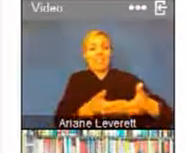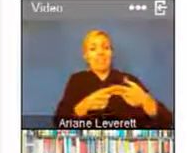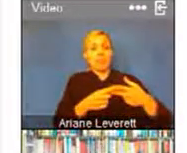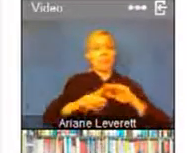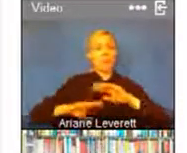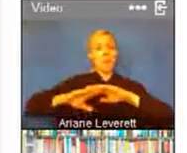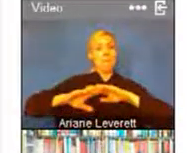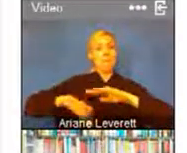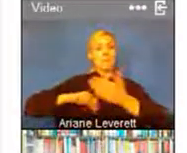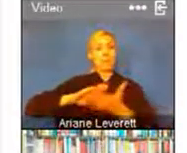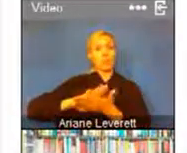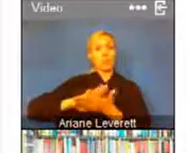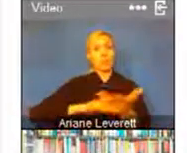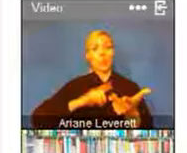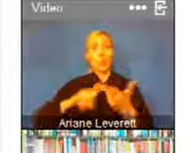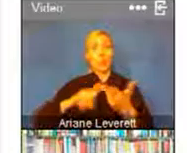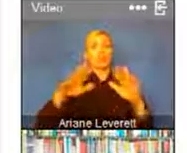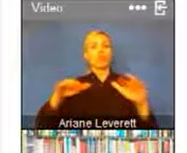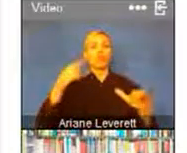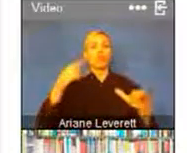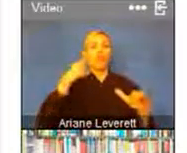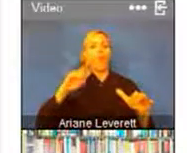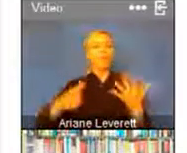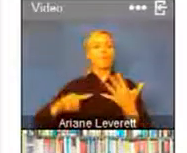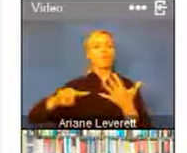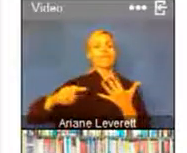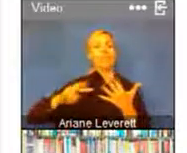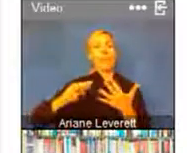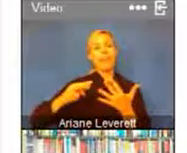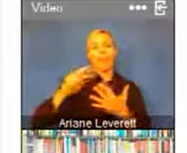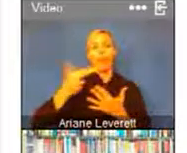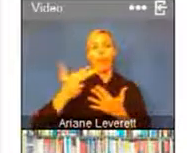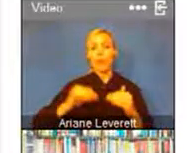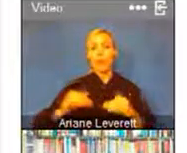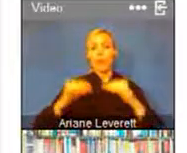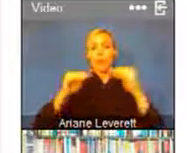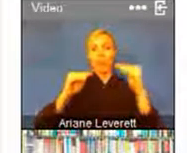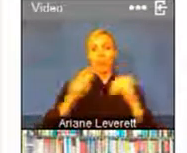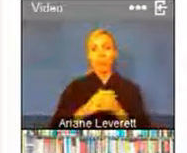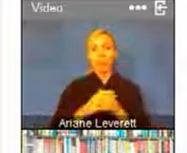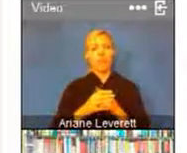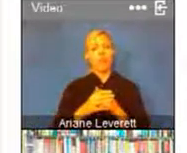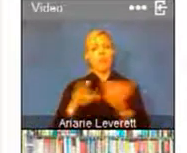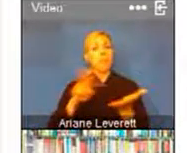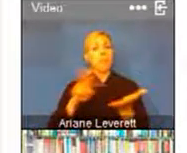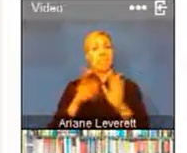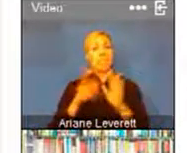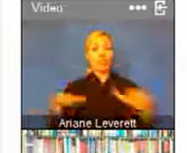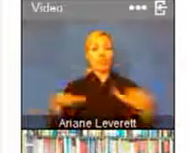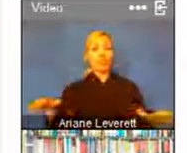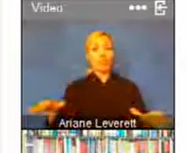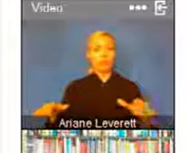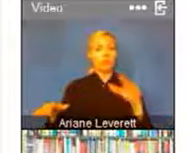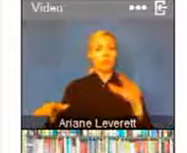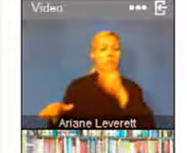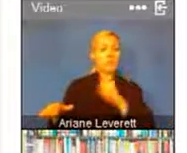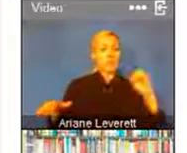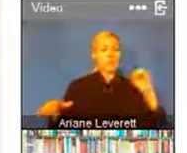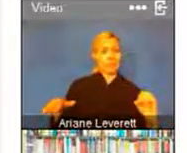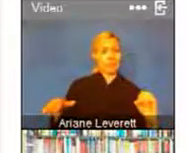Furthermore, it's important to know that we have different age groups.